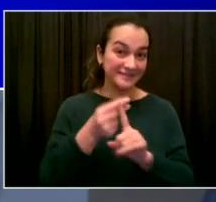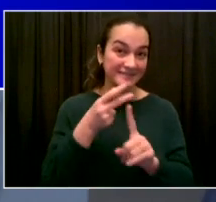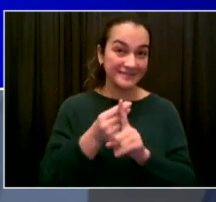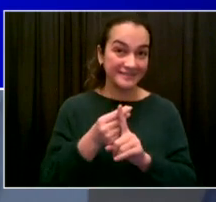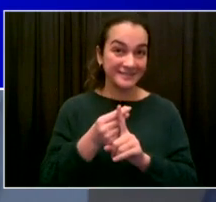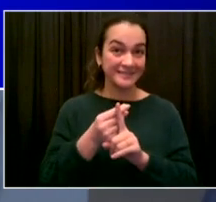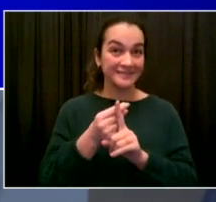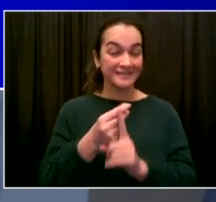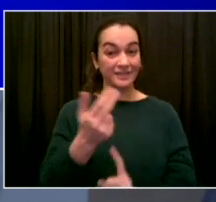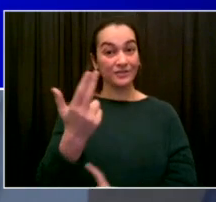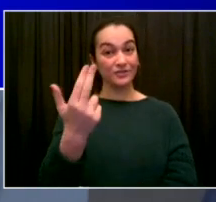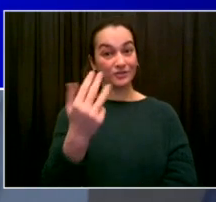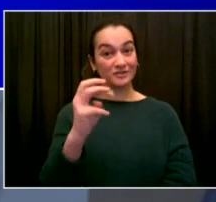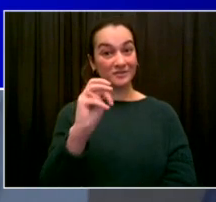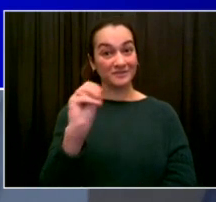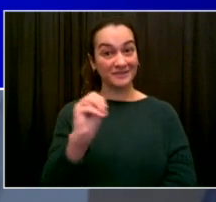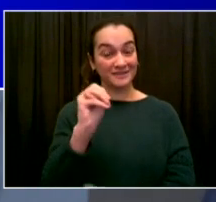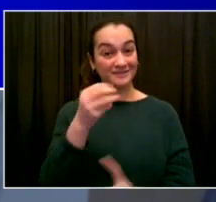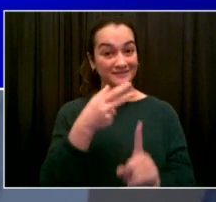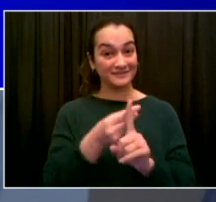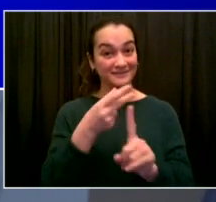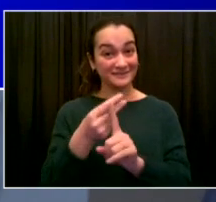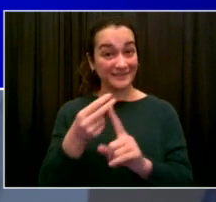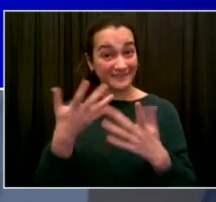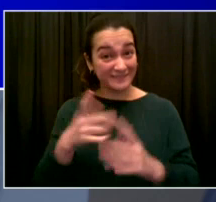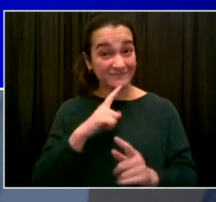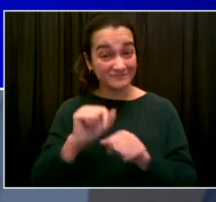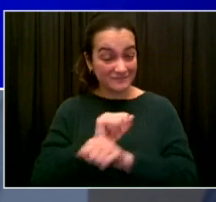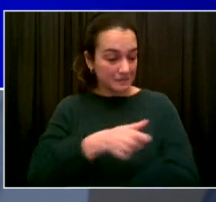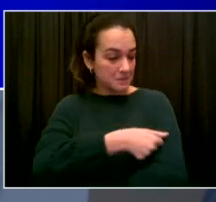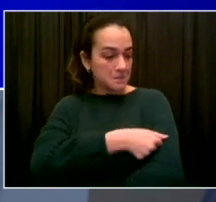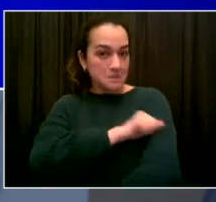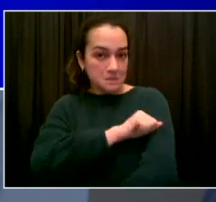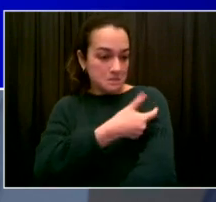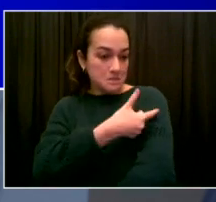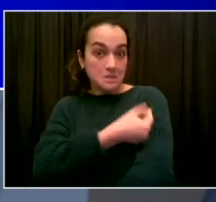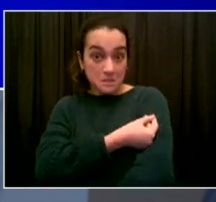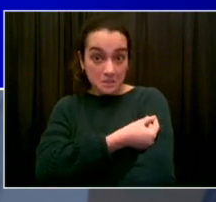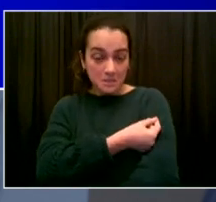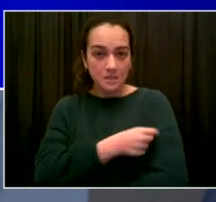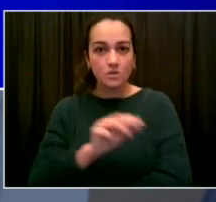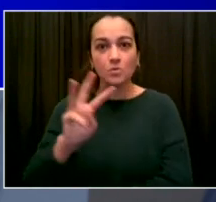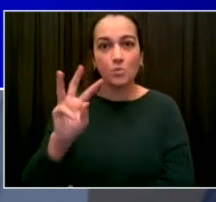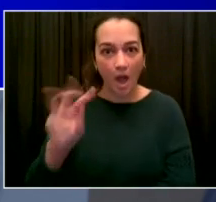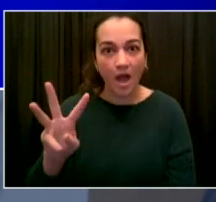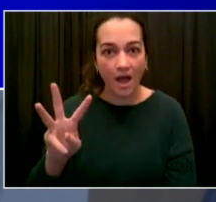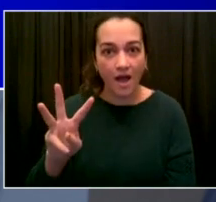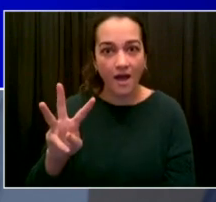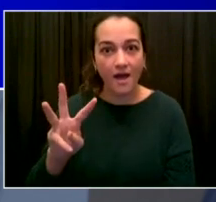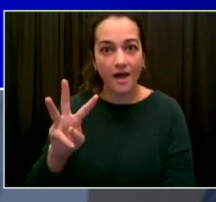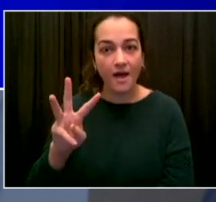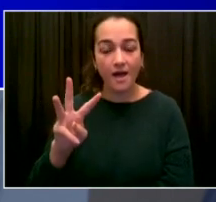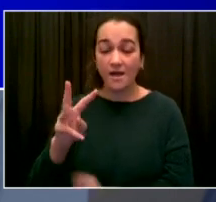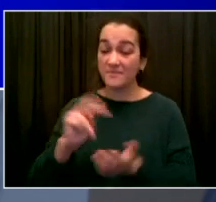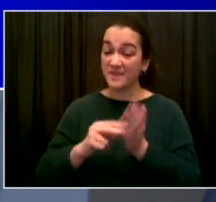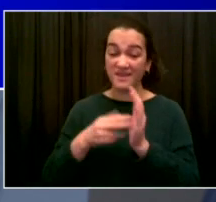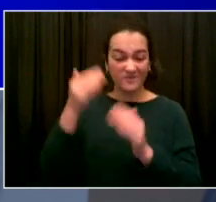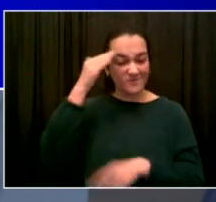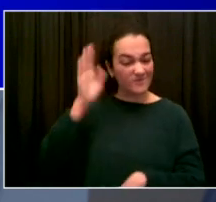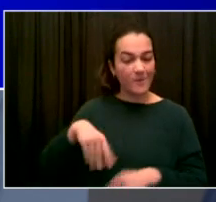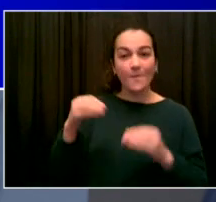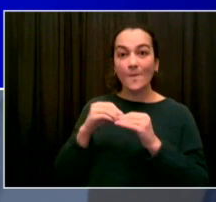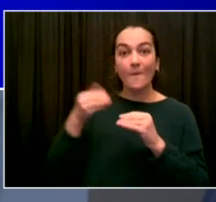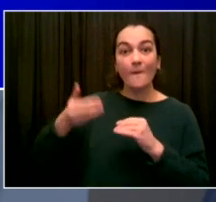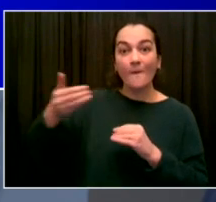and got a vaccination, and that number is growing rapidly. And remember, that $100 incentive to get the booster, we want people to take